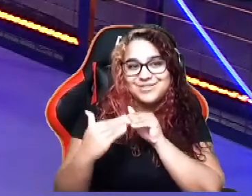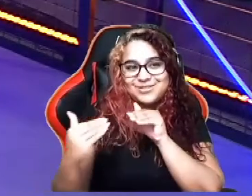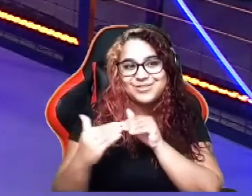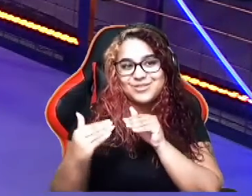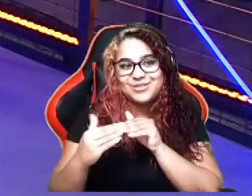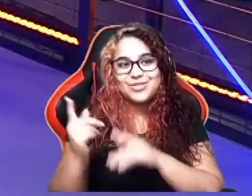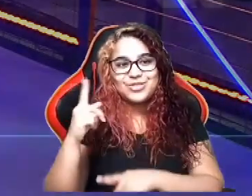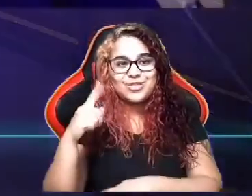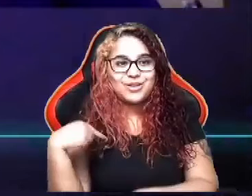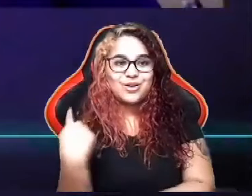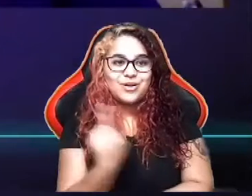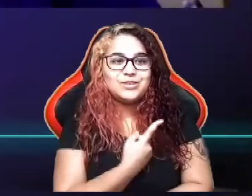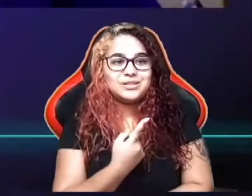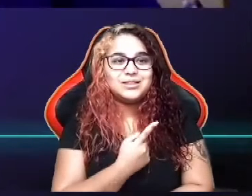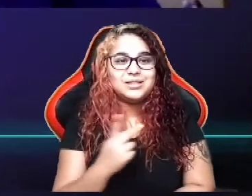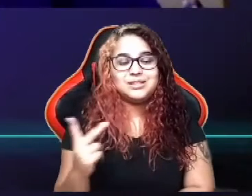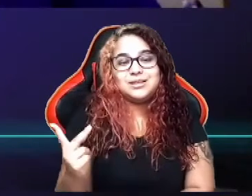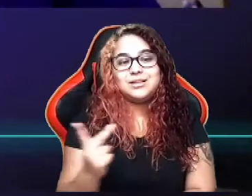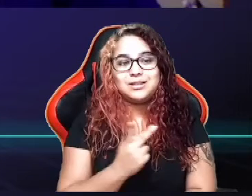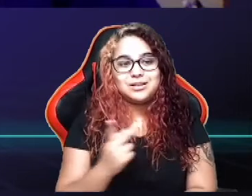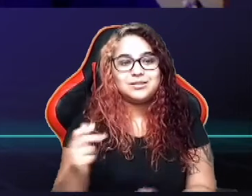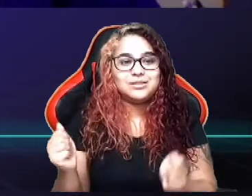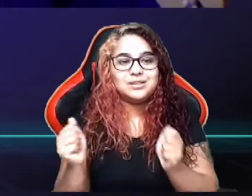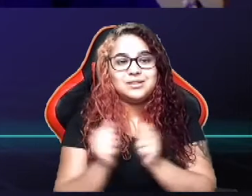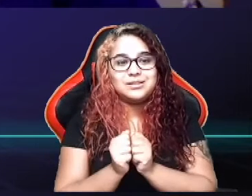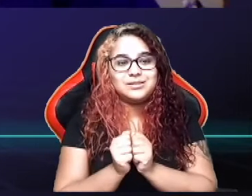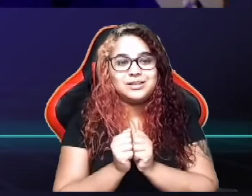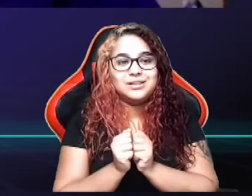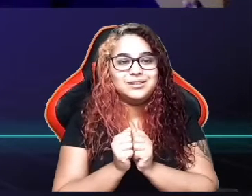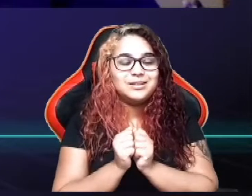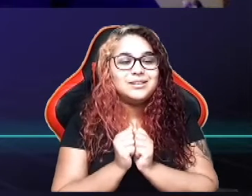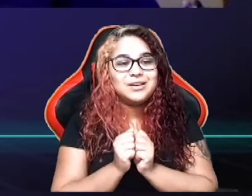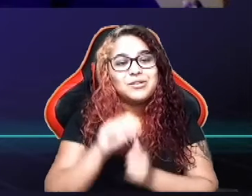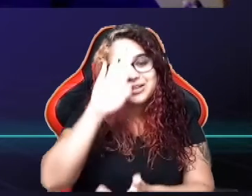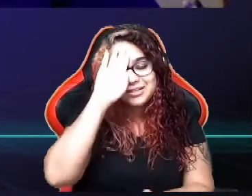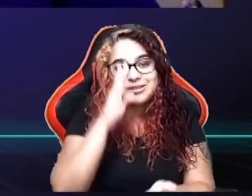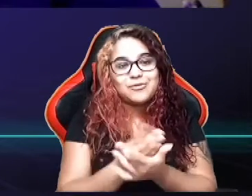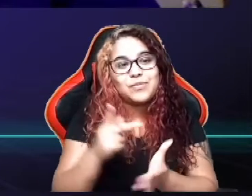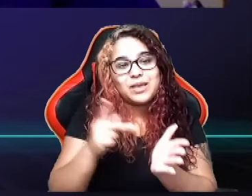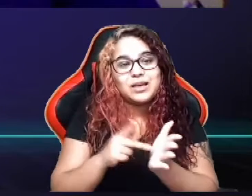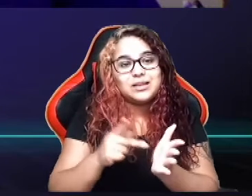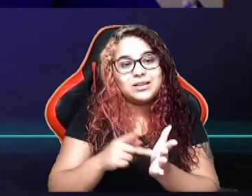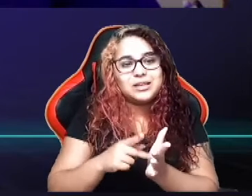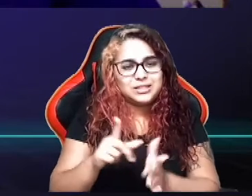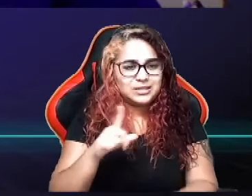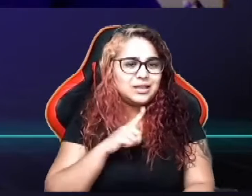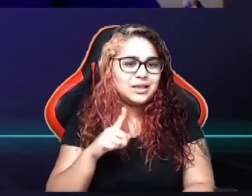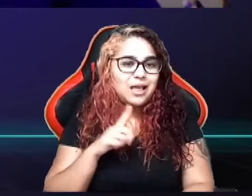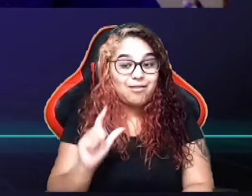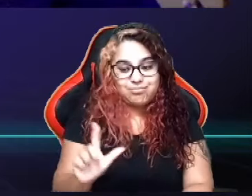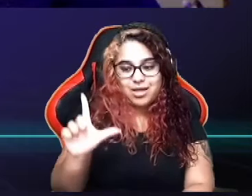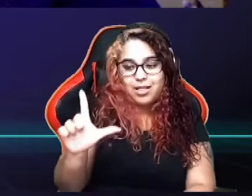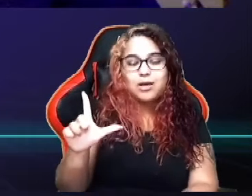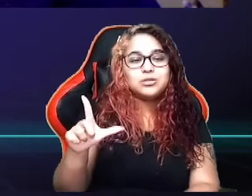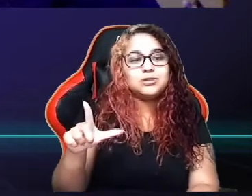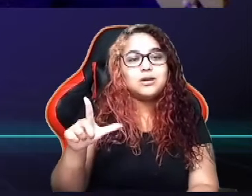think we combined two things, and the best partnerships are the ones that complement each other.